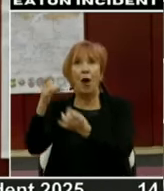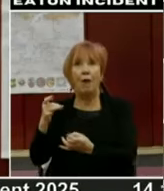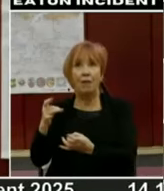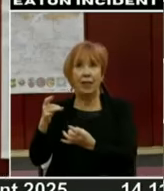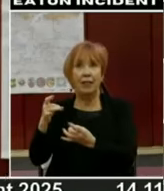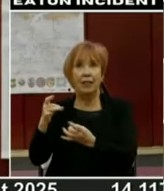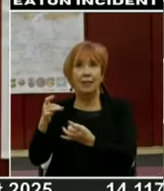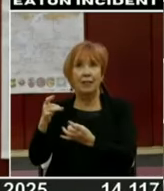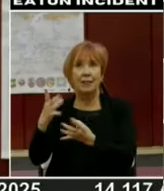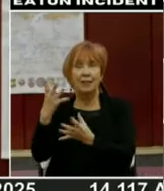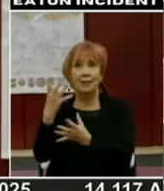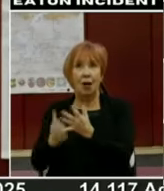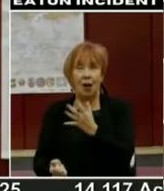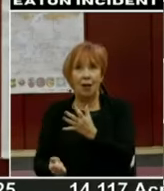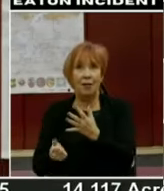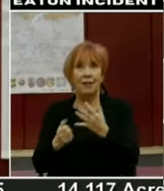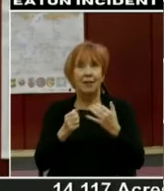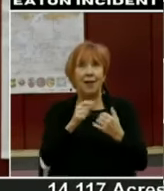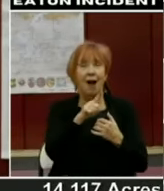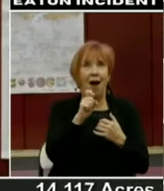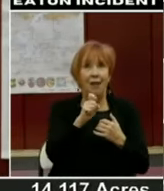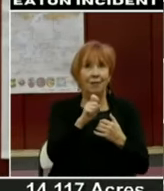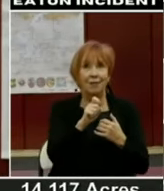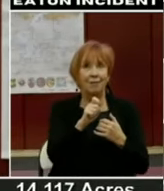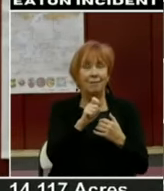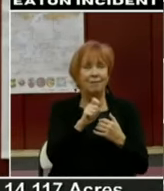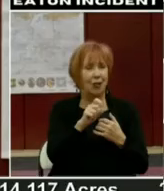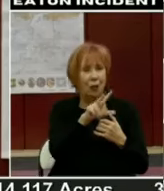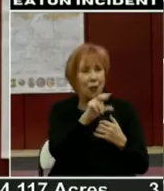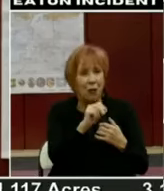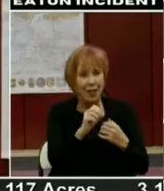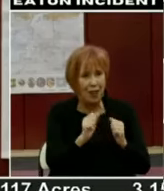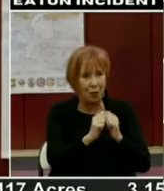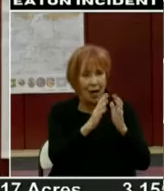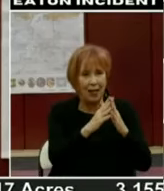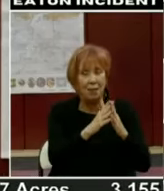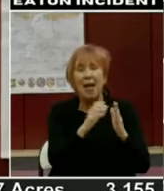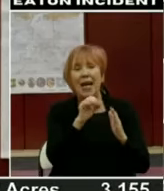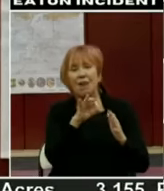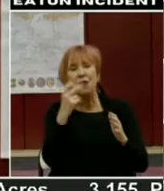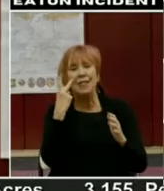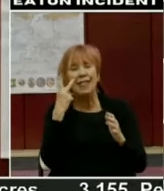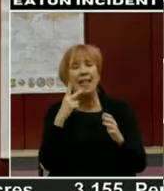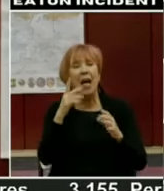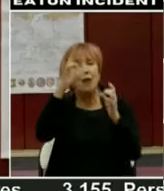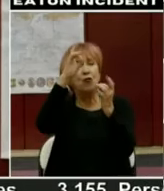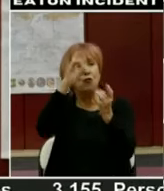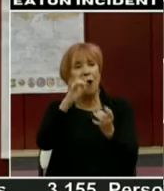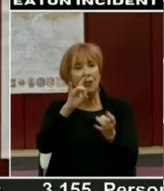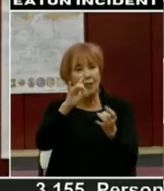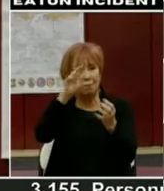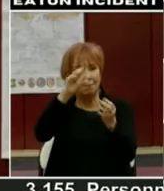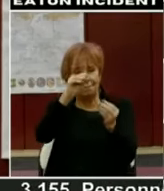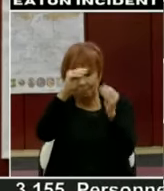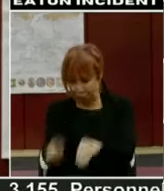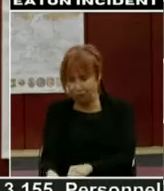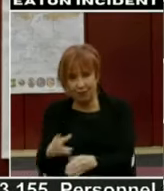up and running. If you see any of these facilities down, trees down, or signals down, please call